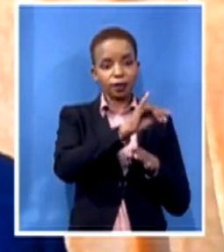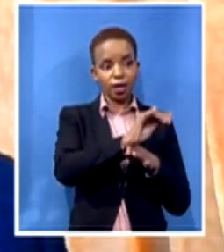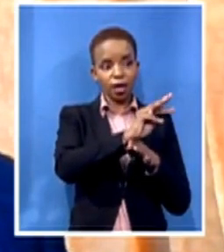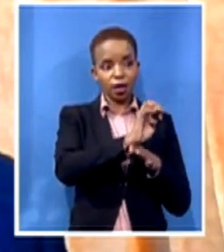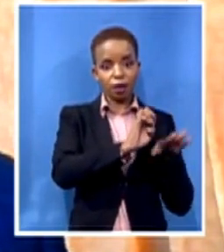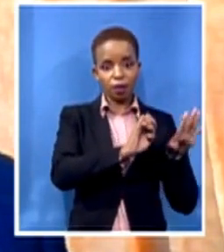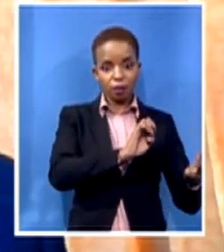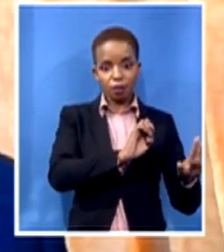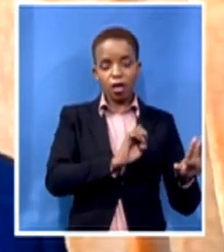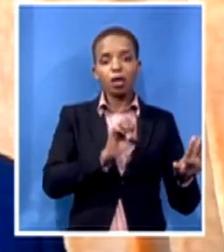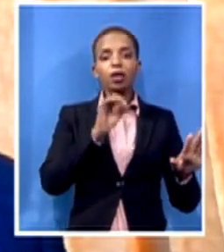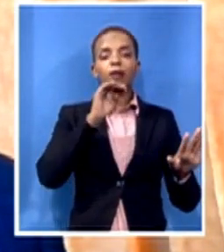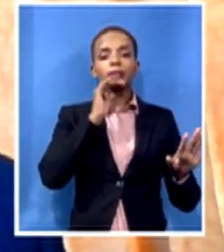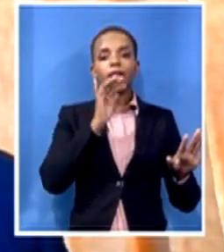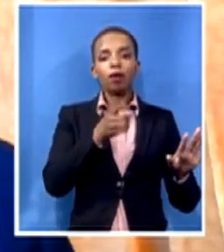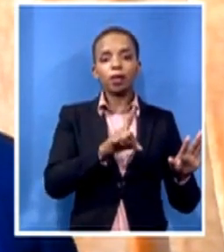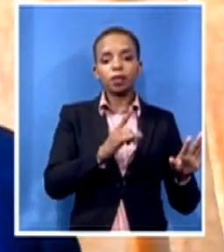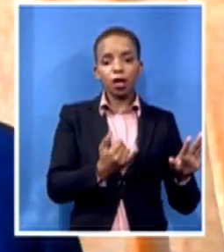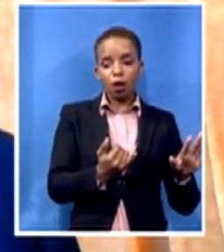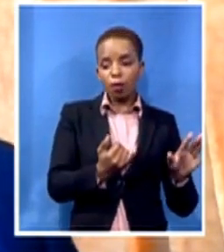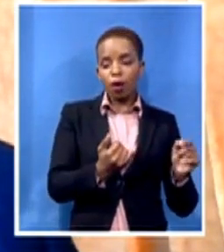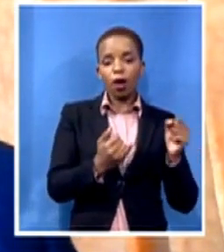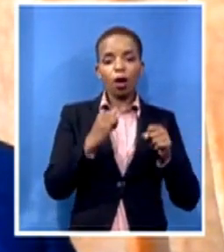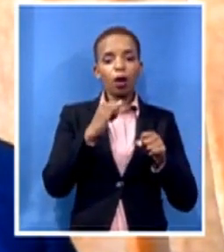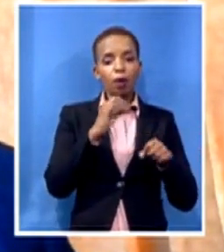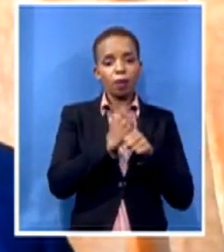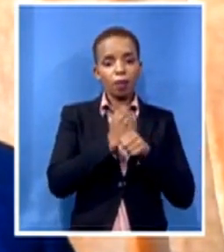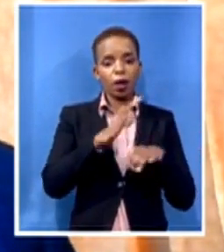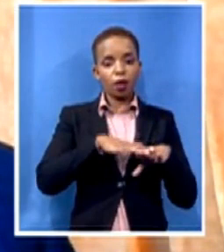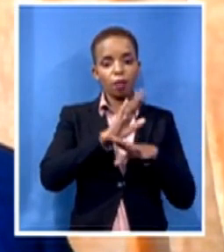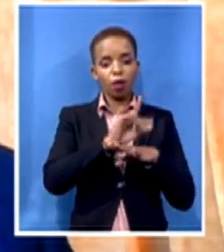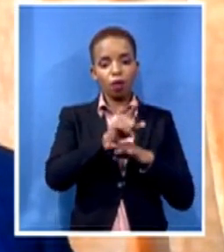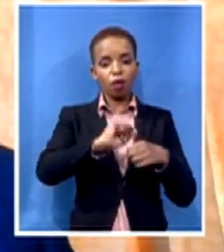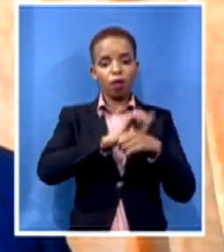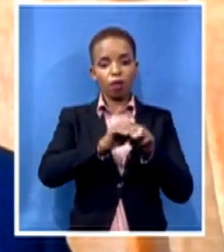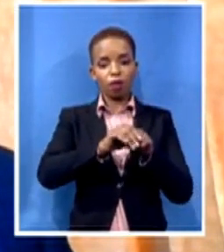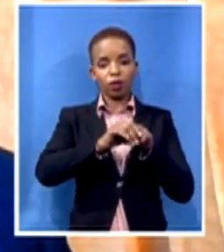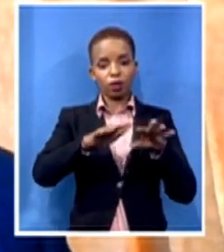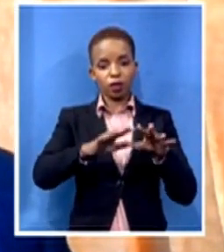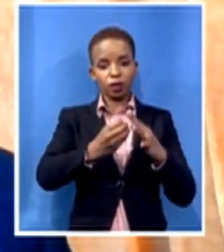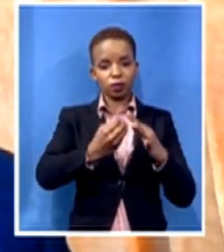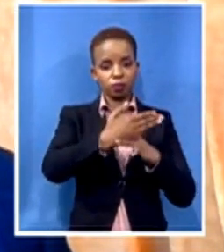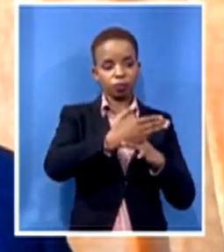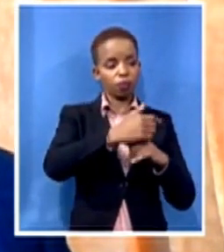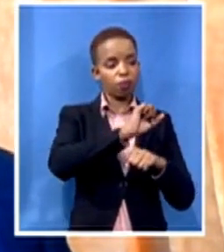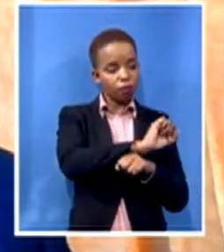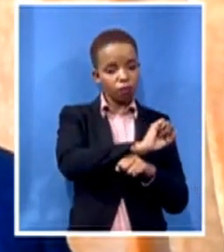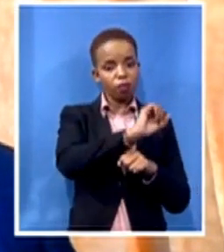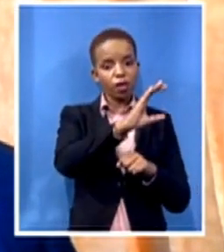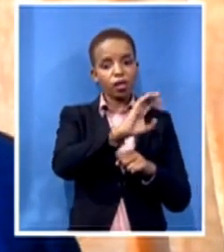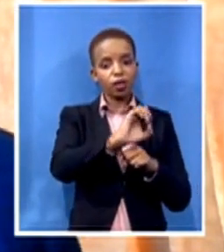of COVID-19 virus into our cells. I think that is a significant finding,